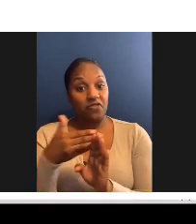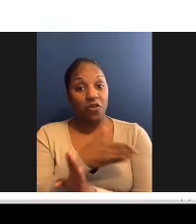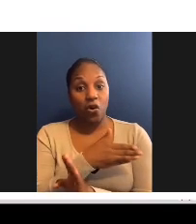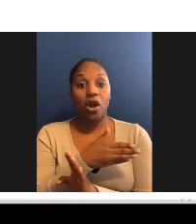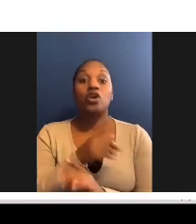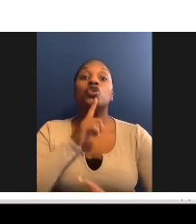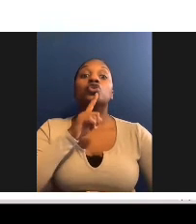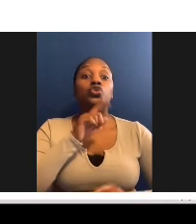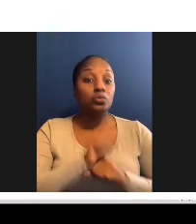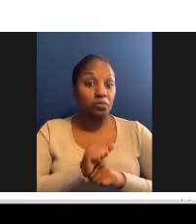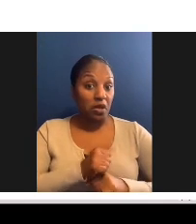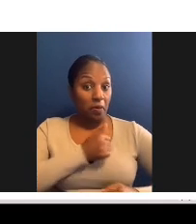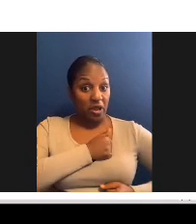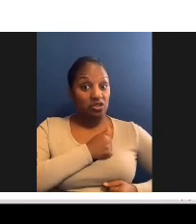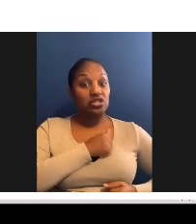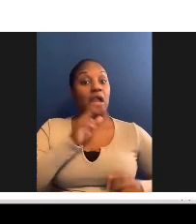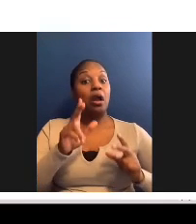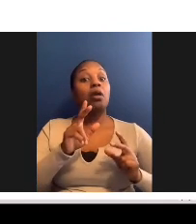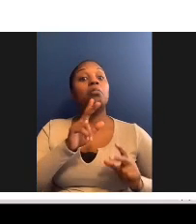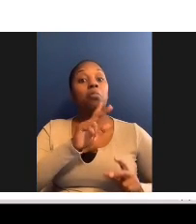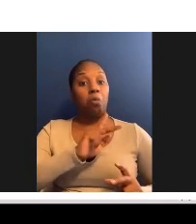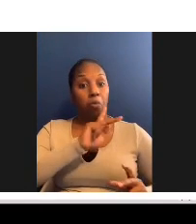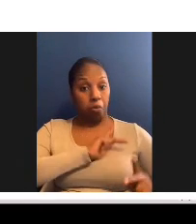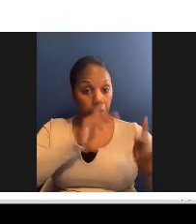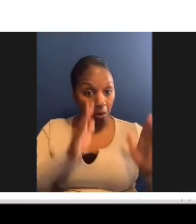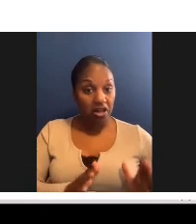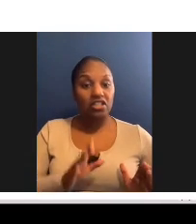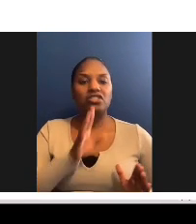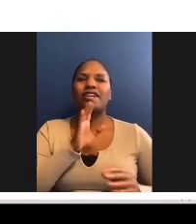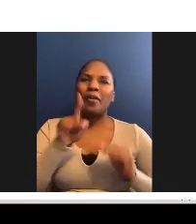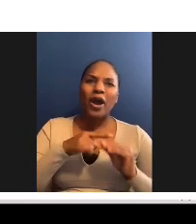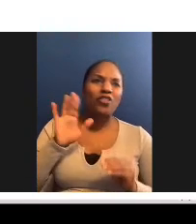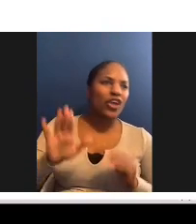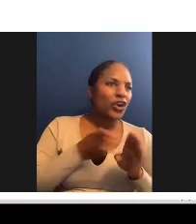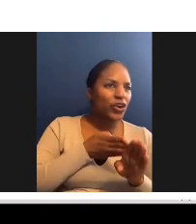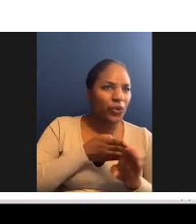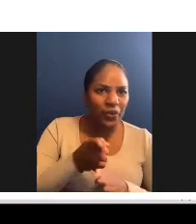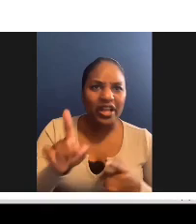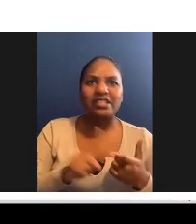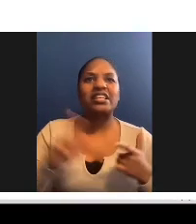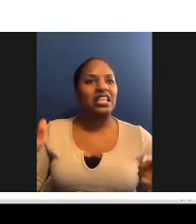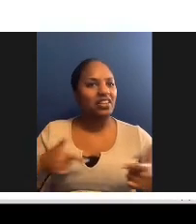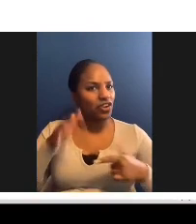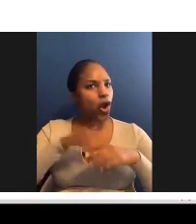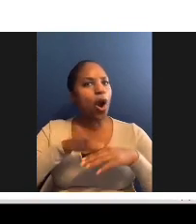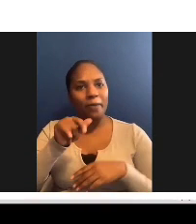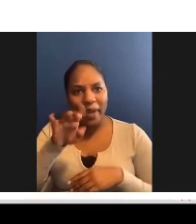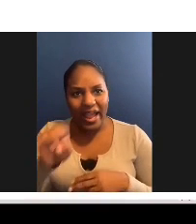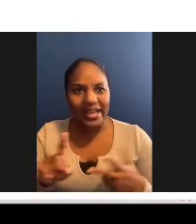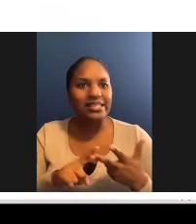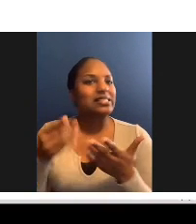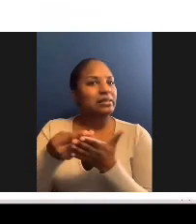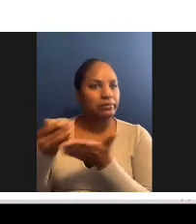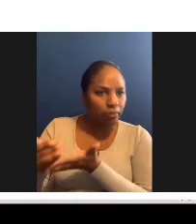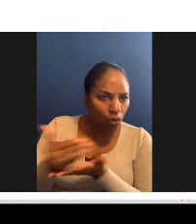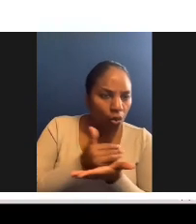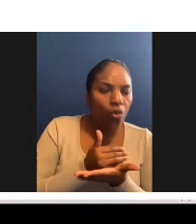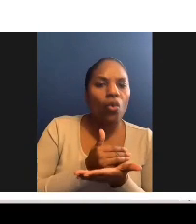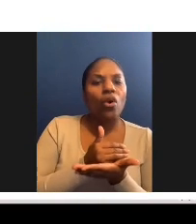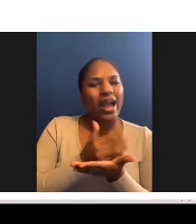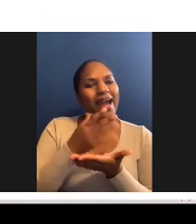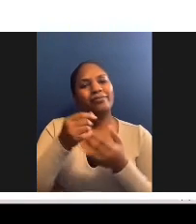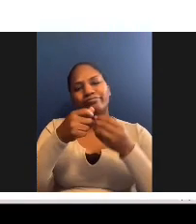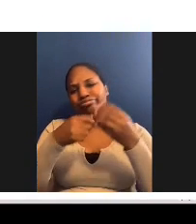military personnel who talk about their careers. They talk about living on base. They talk about the salary and things like that. And again,